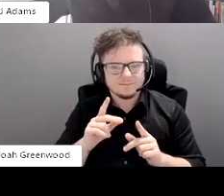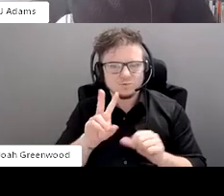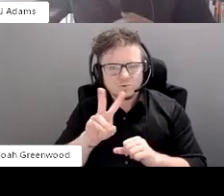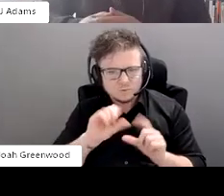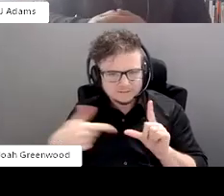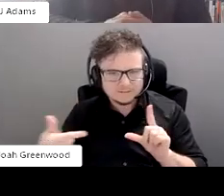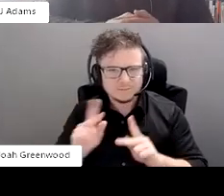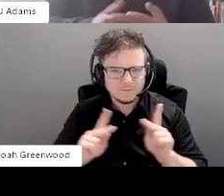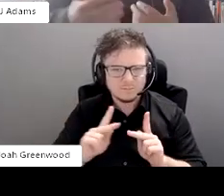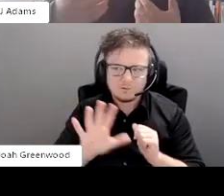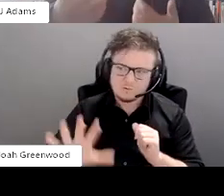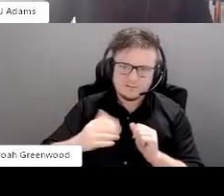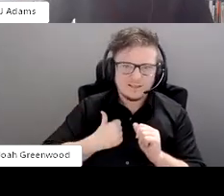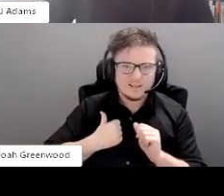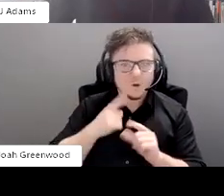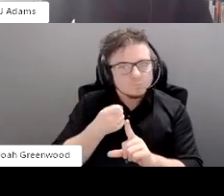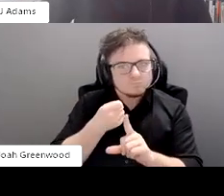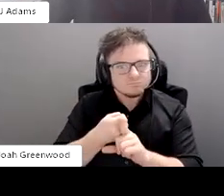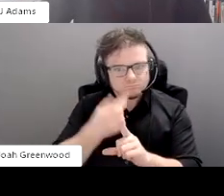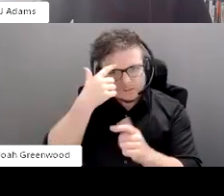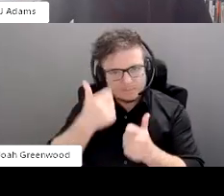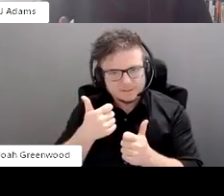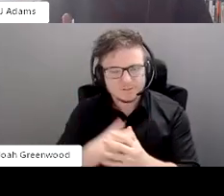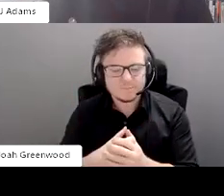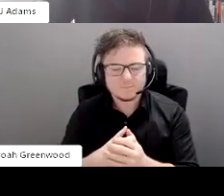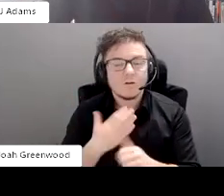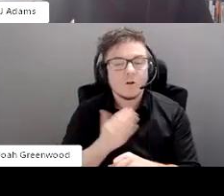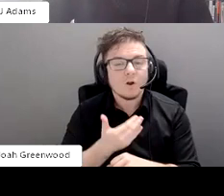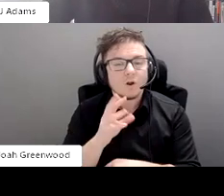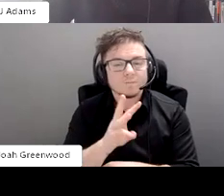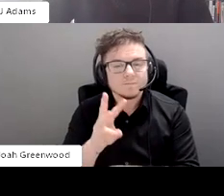dementia. So on the egale.ca website, so